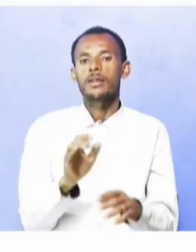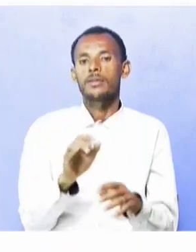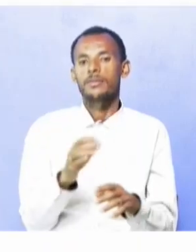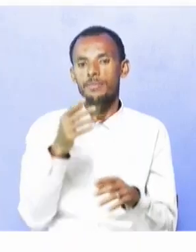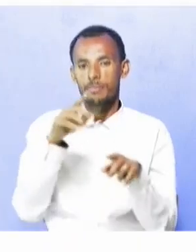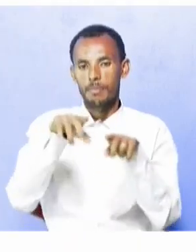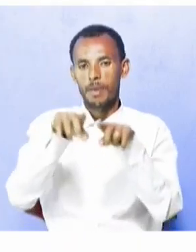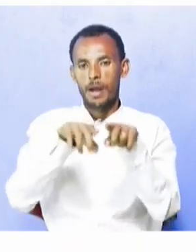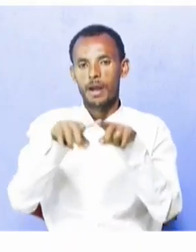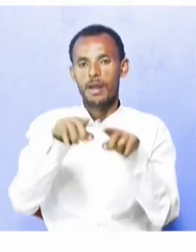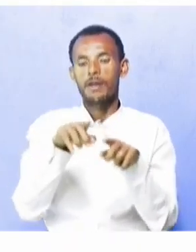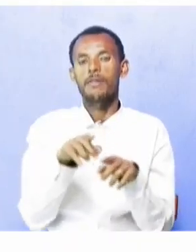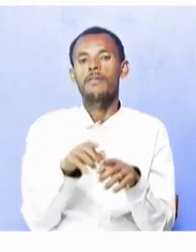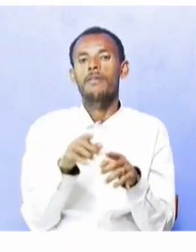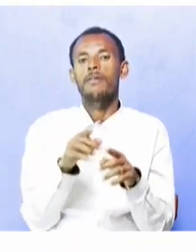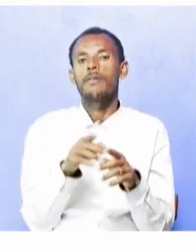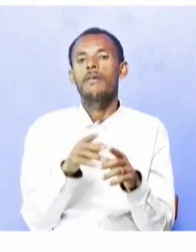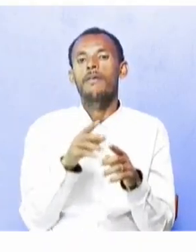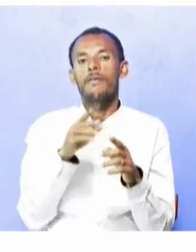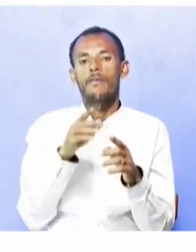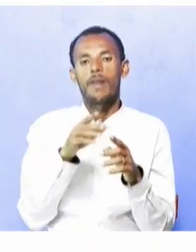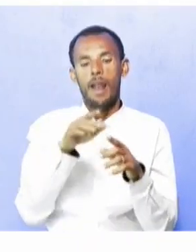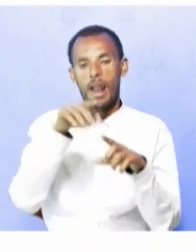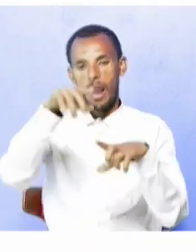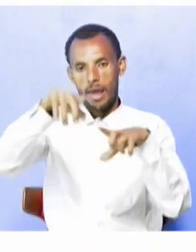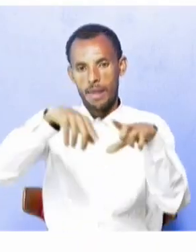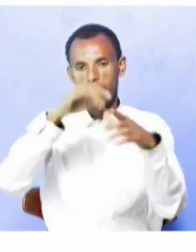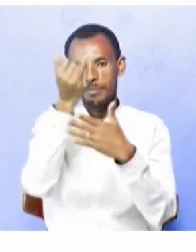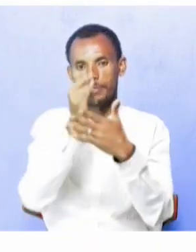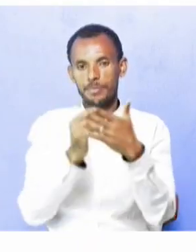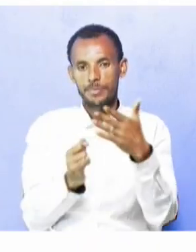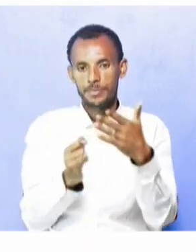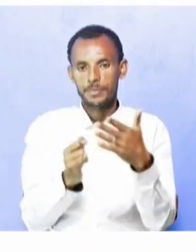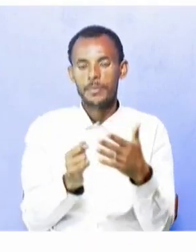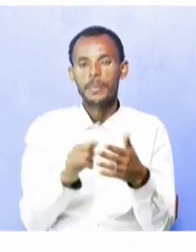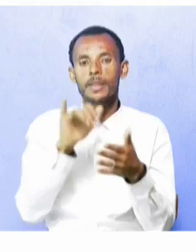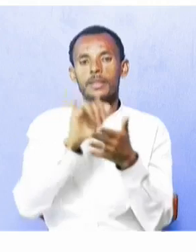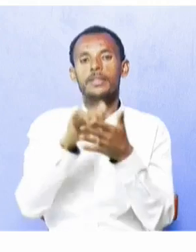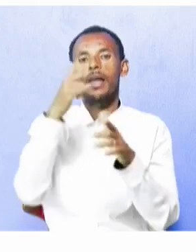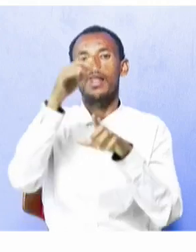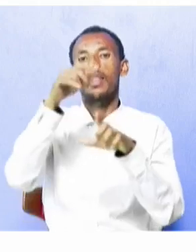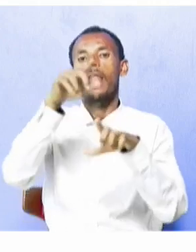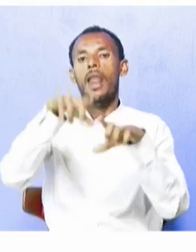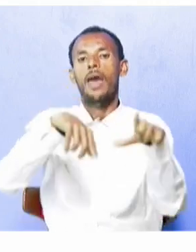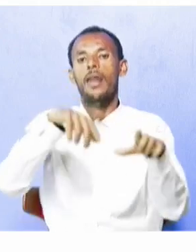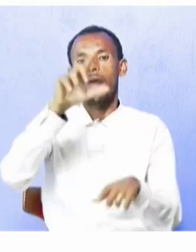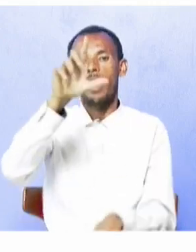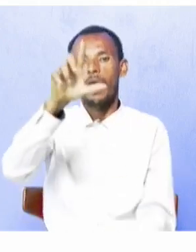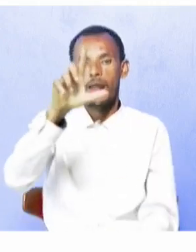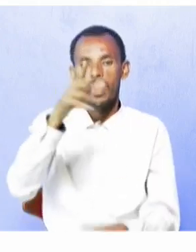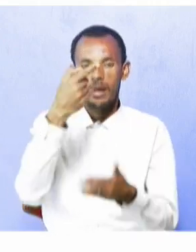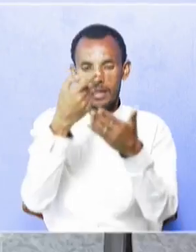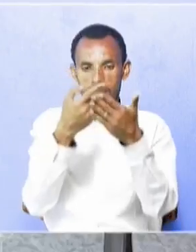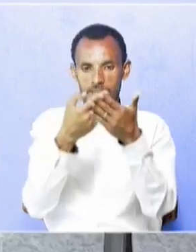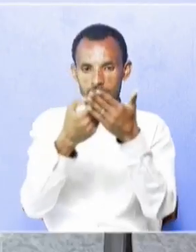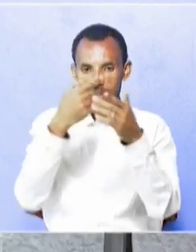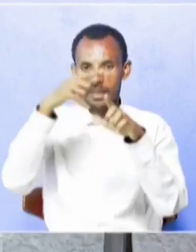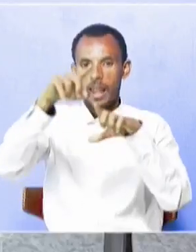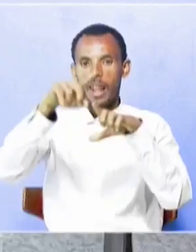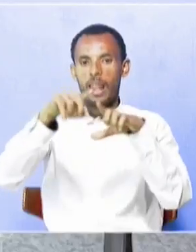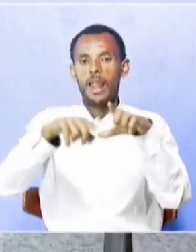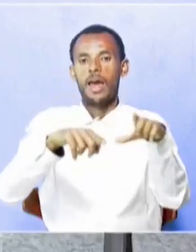a line passing through this vertex, say that line is L, this line